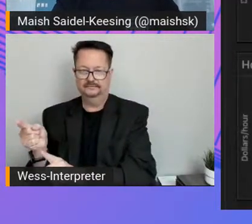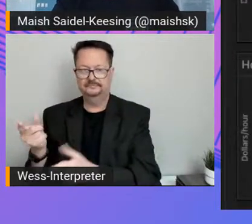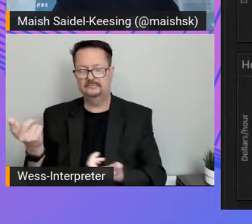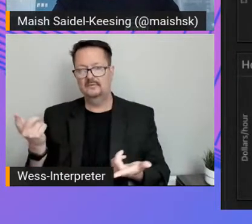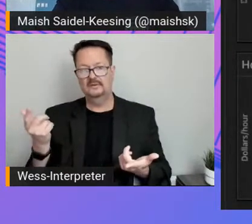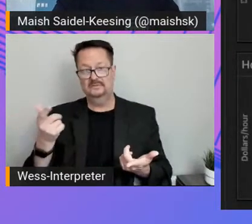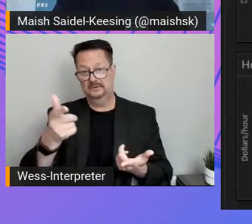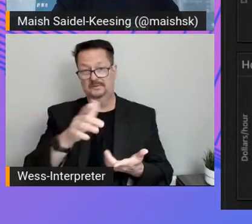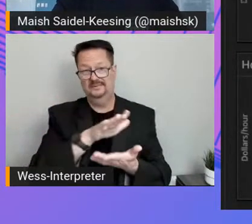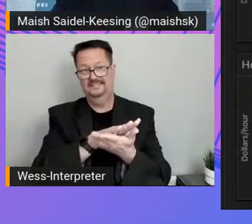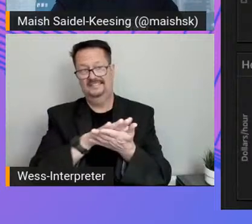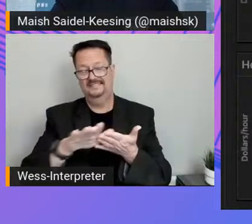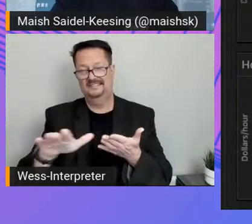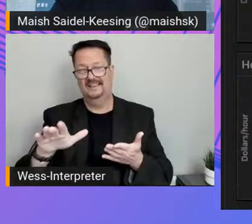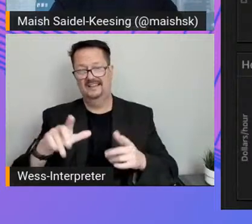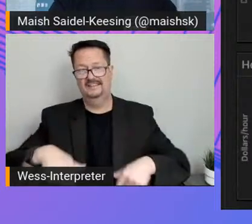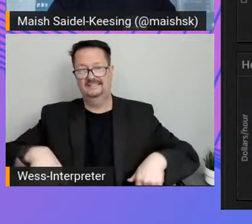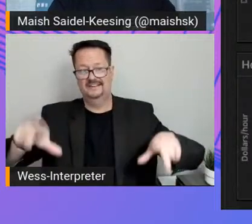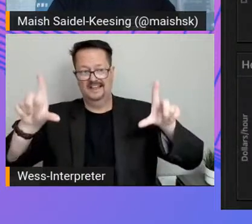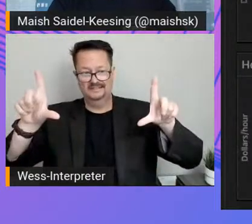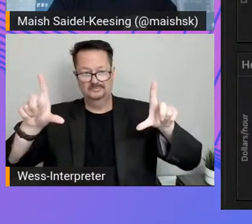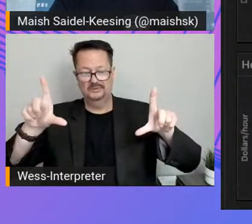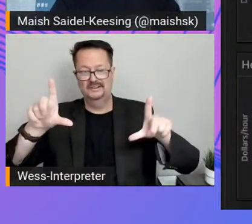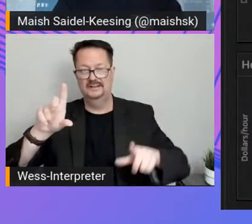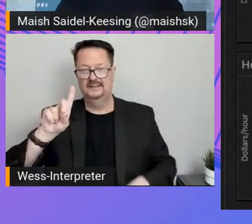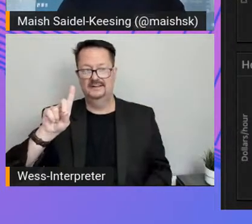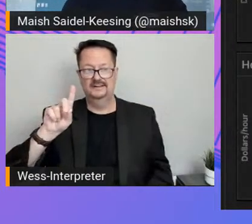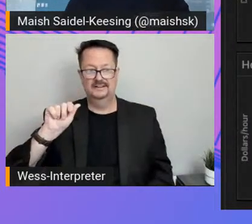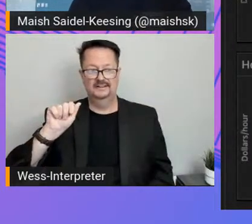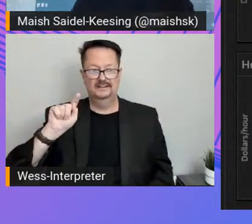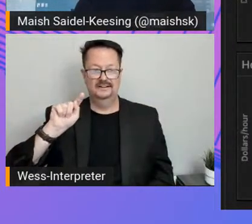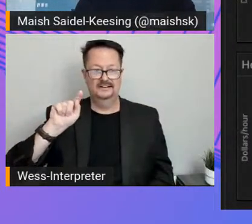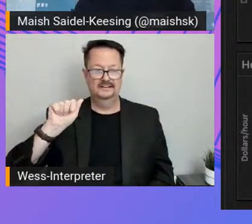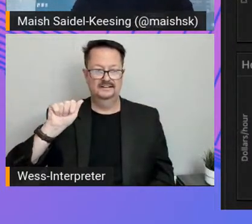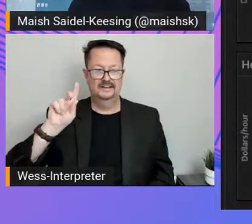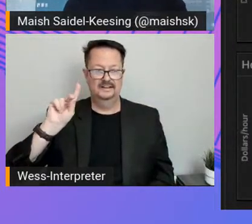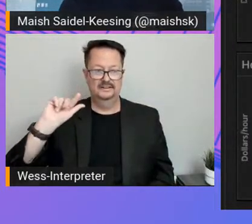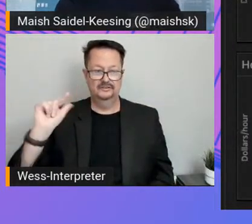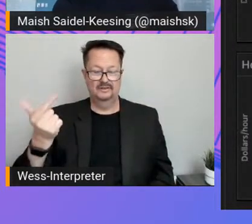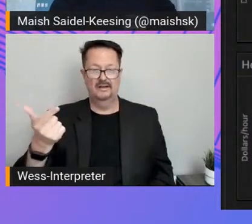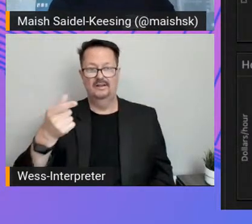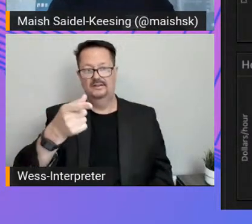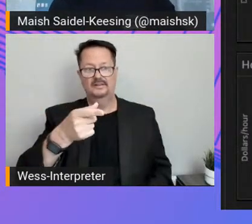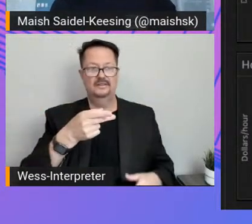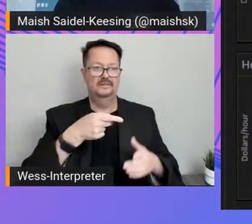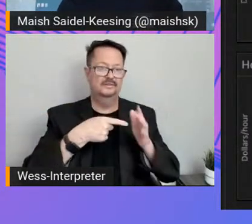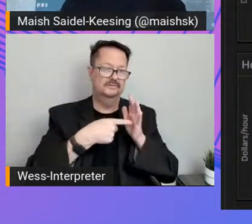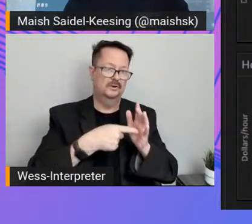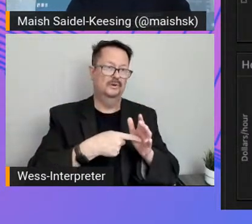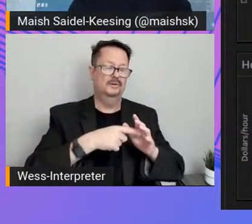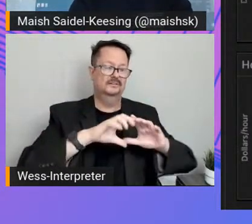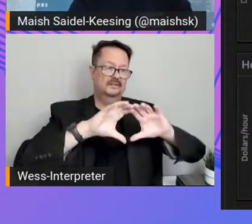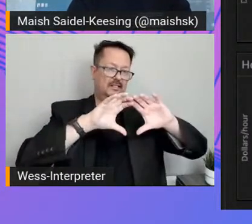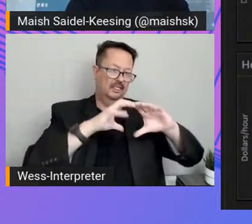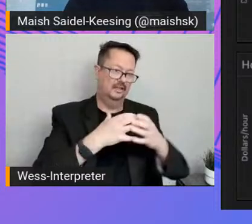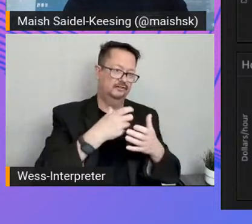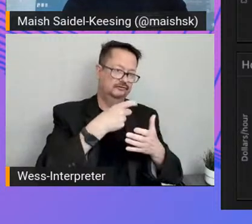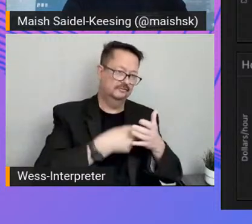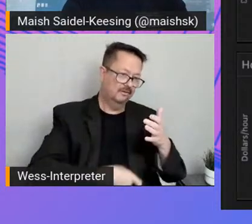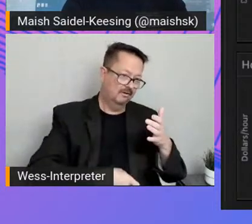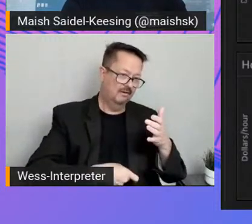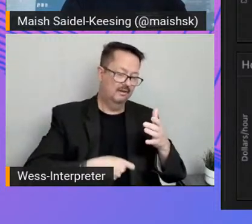get this nice dashboard in Datadog, which shows us cluster cost versus